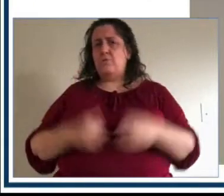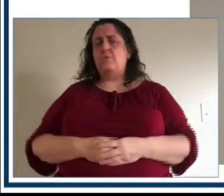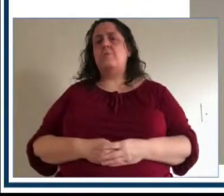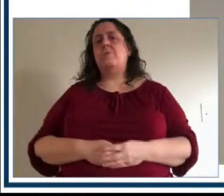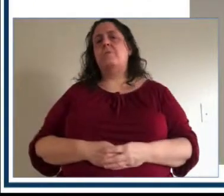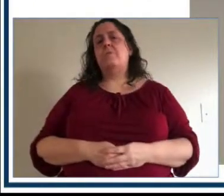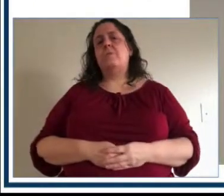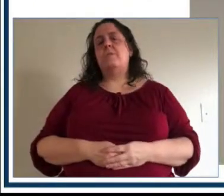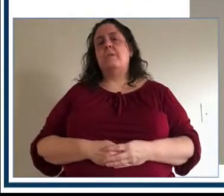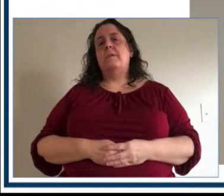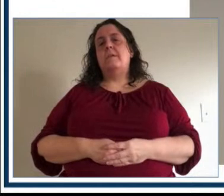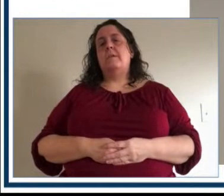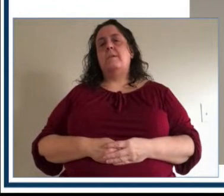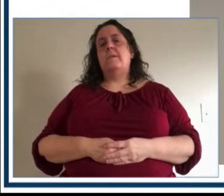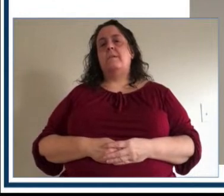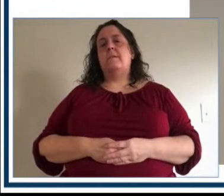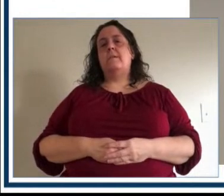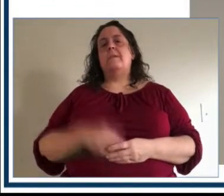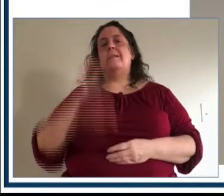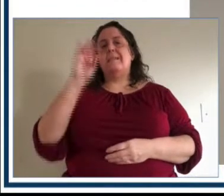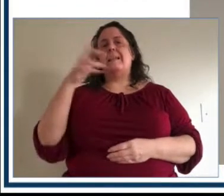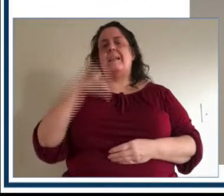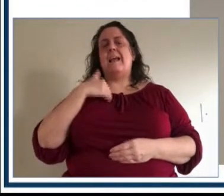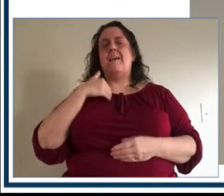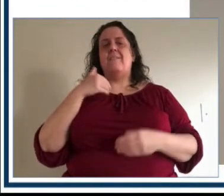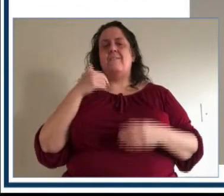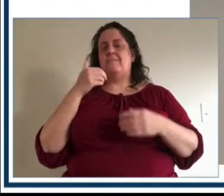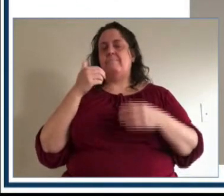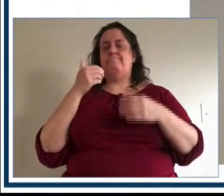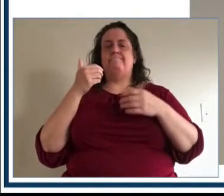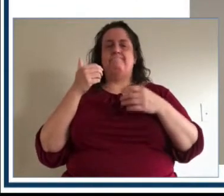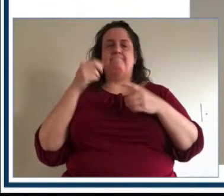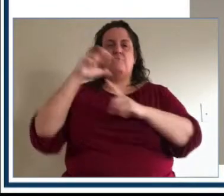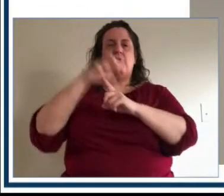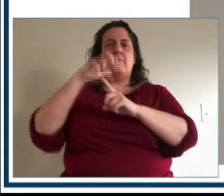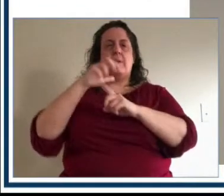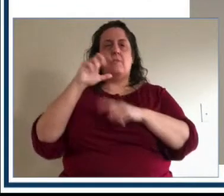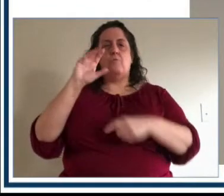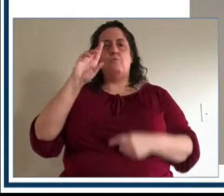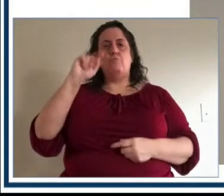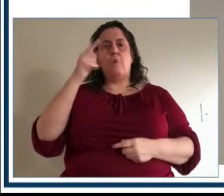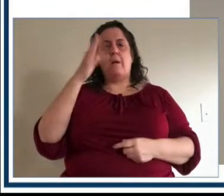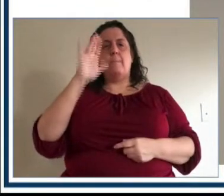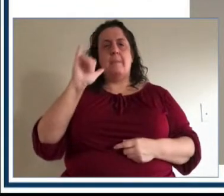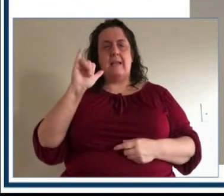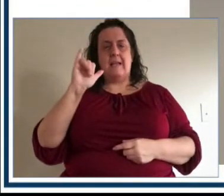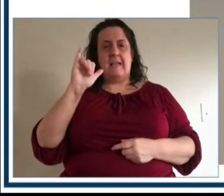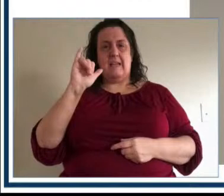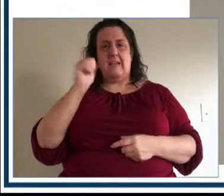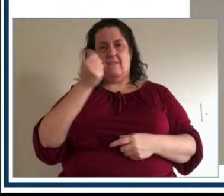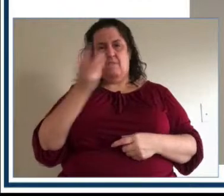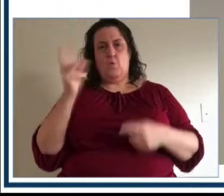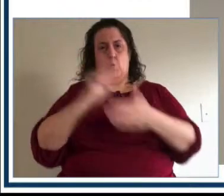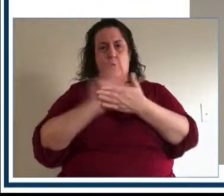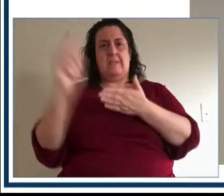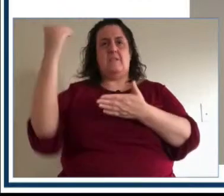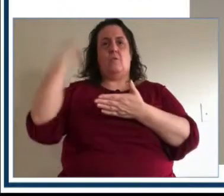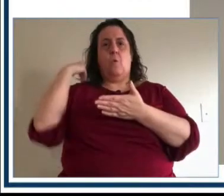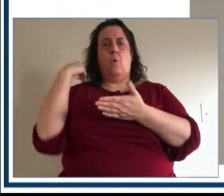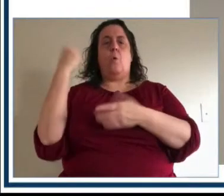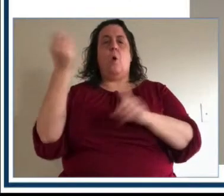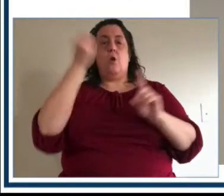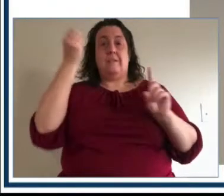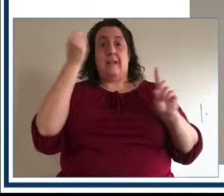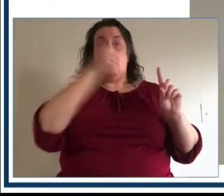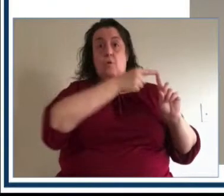collegiate men's rugby championship there a few weekends ago that has been declared as an outbreak or as by Ontario associated with